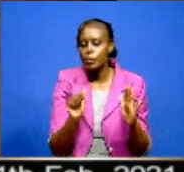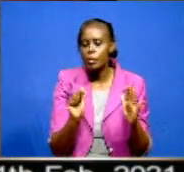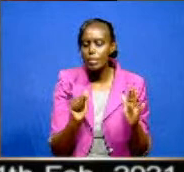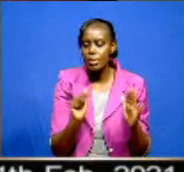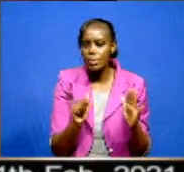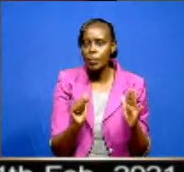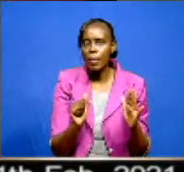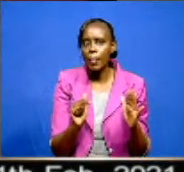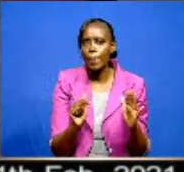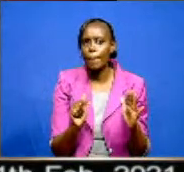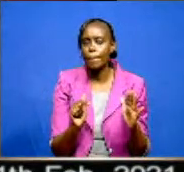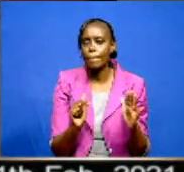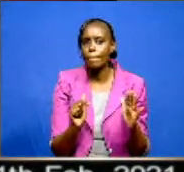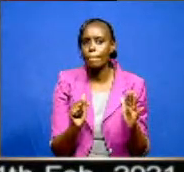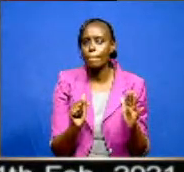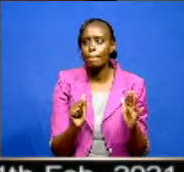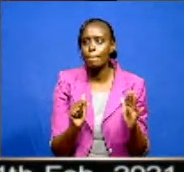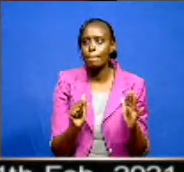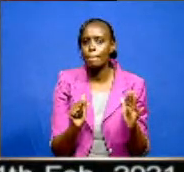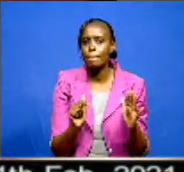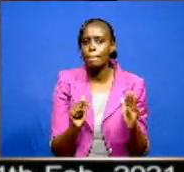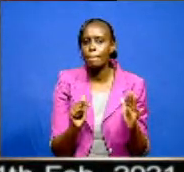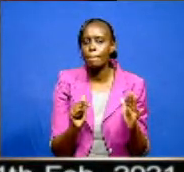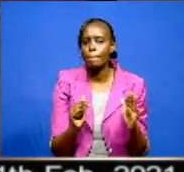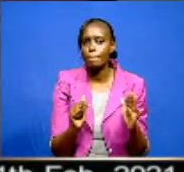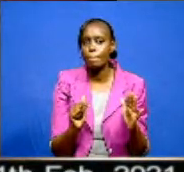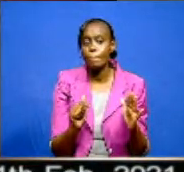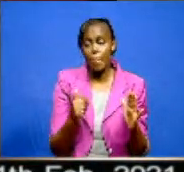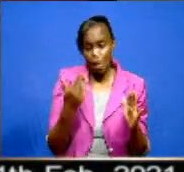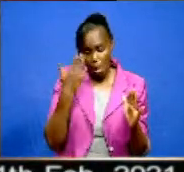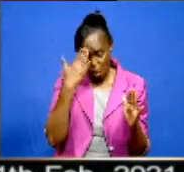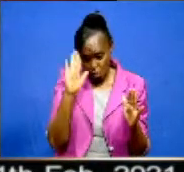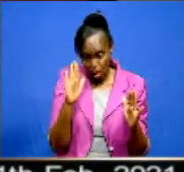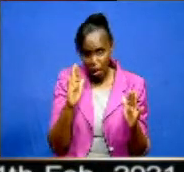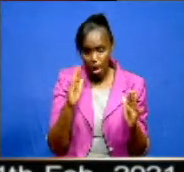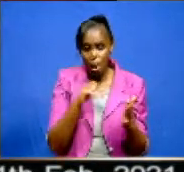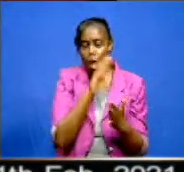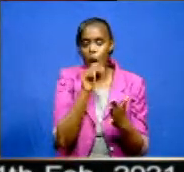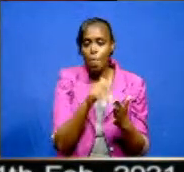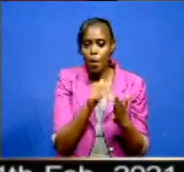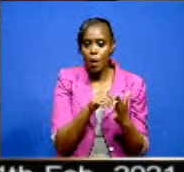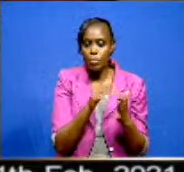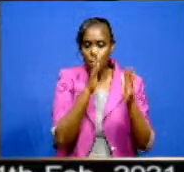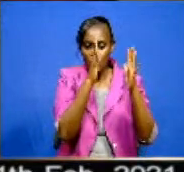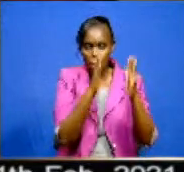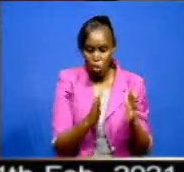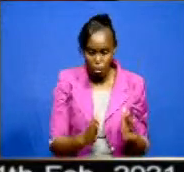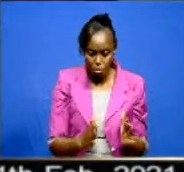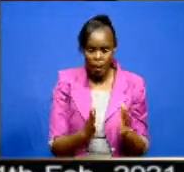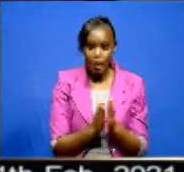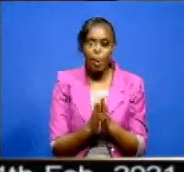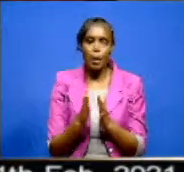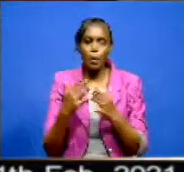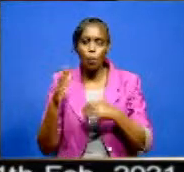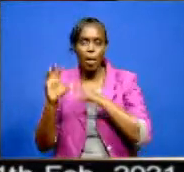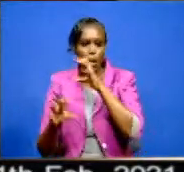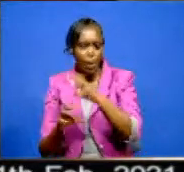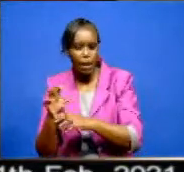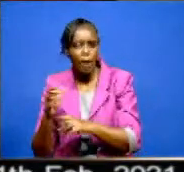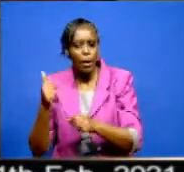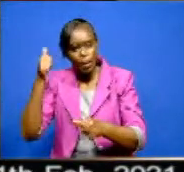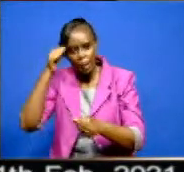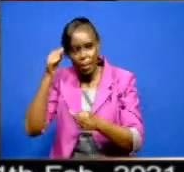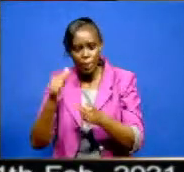been seized with this use of human wildlife conflict. Madam Speaker, I remember from Kibwezi East, which